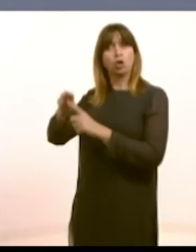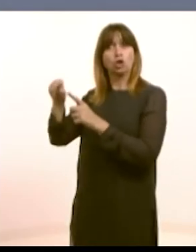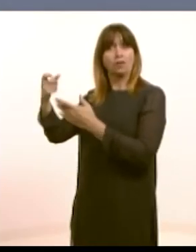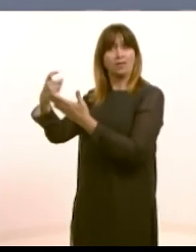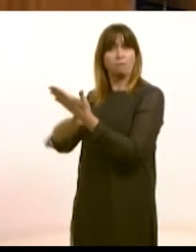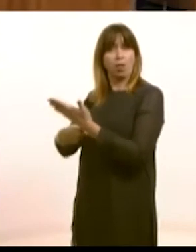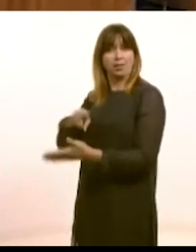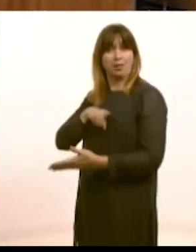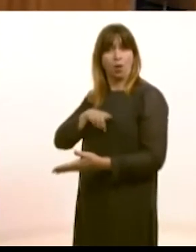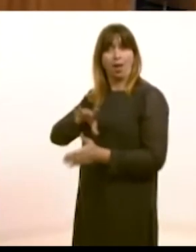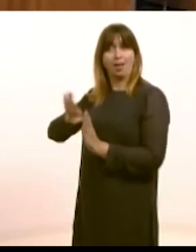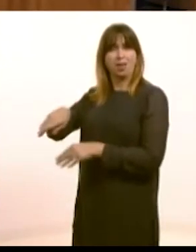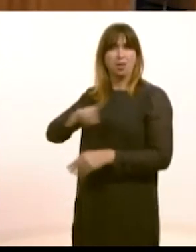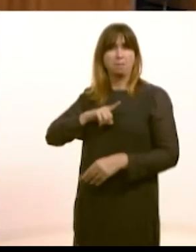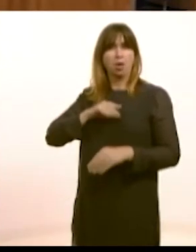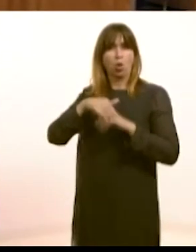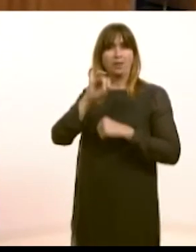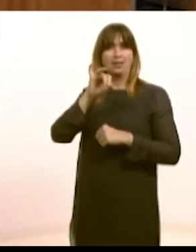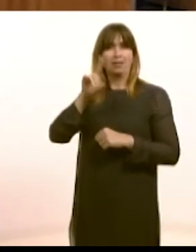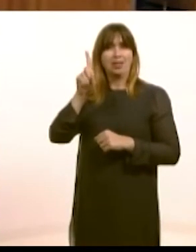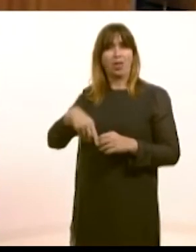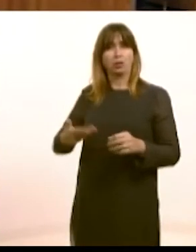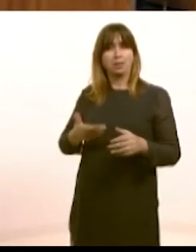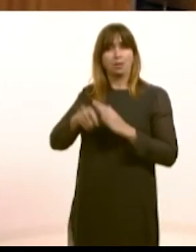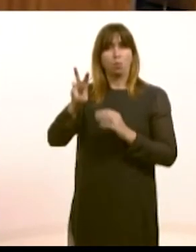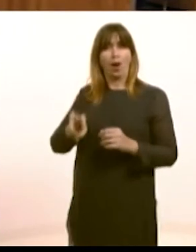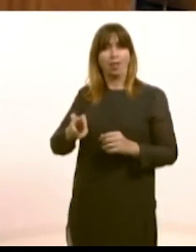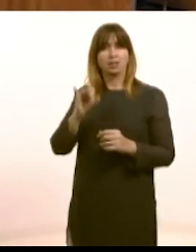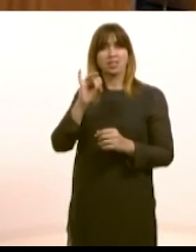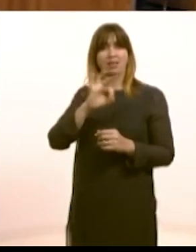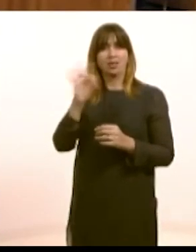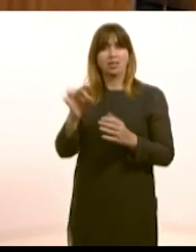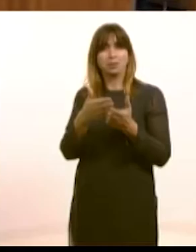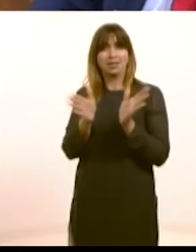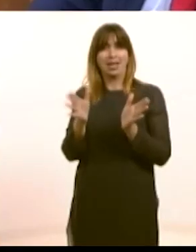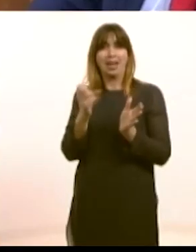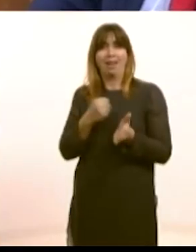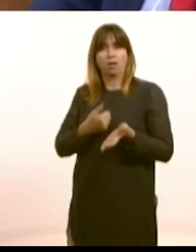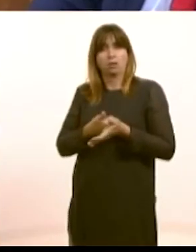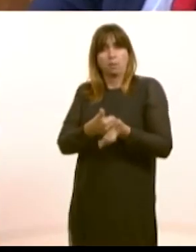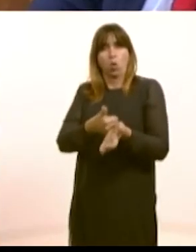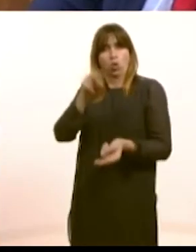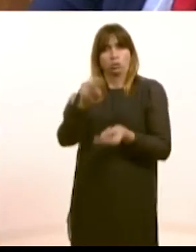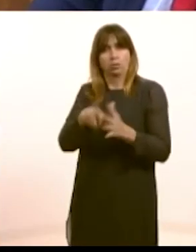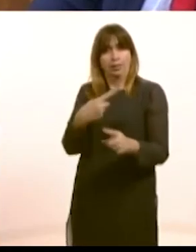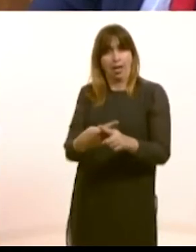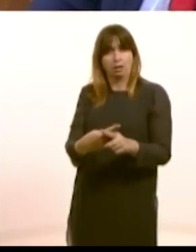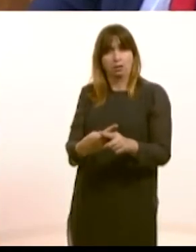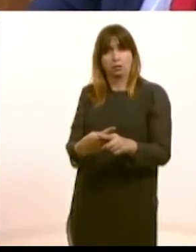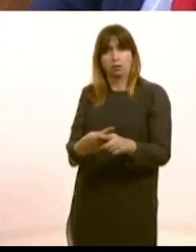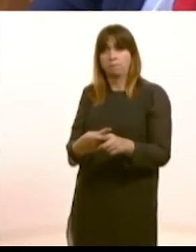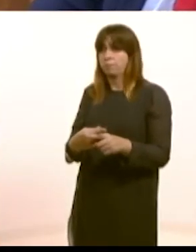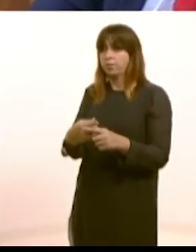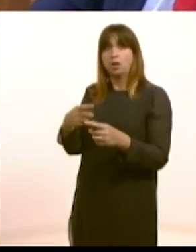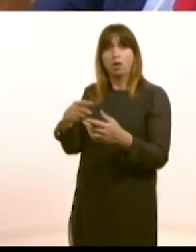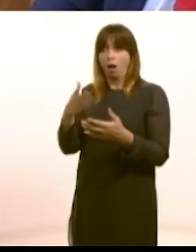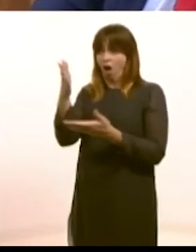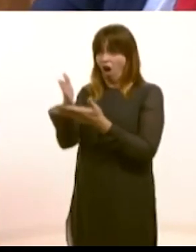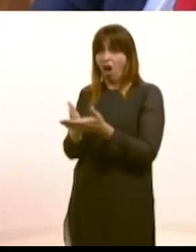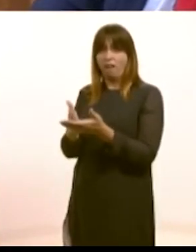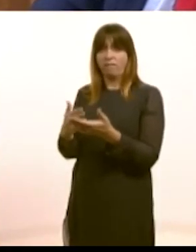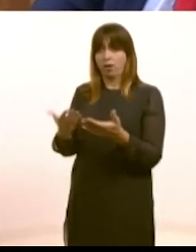this. Over 70,000 businesses in Wales, more than 70% of them receive support. Over half of all eligible businesses pay no rates at